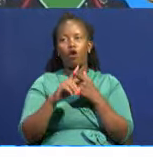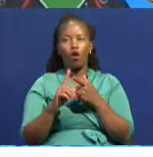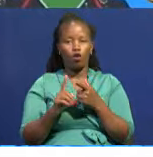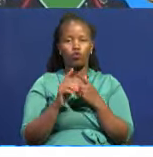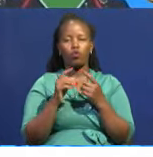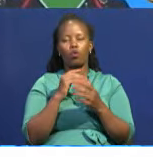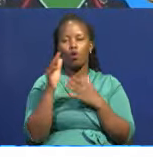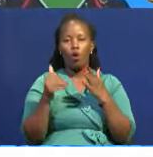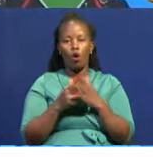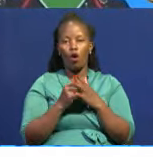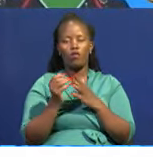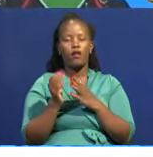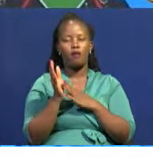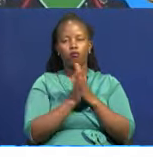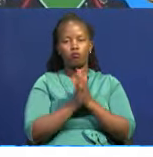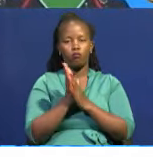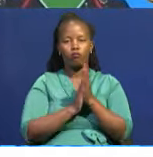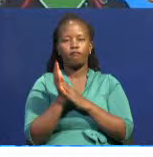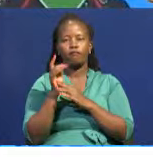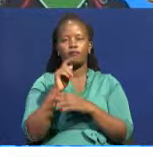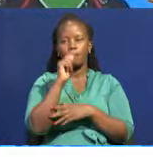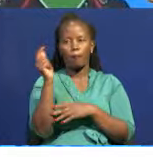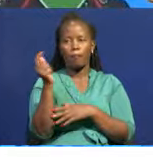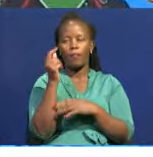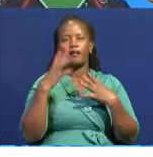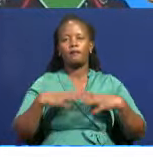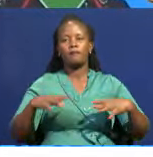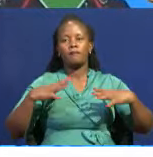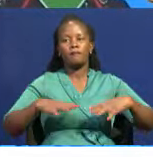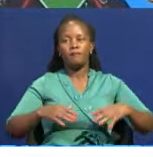of Kenyan citizens.